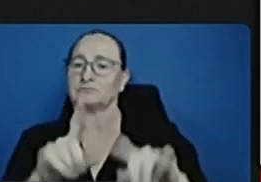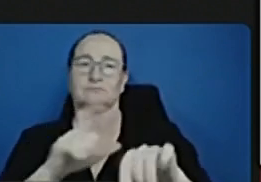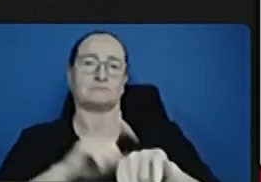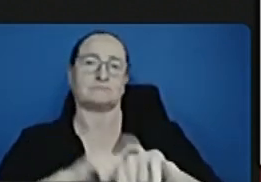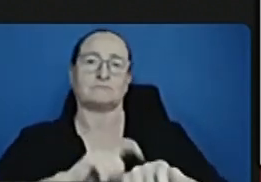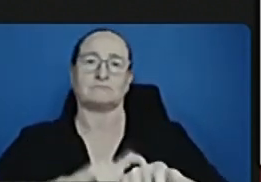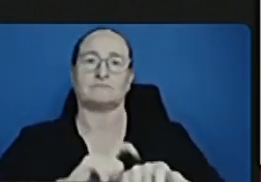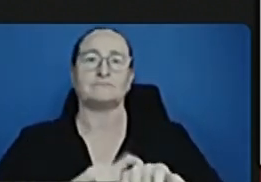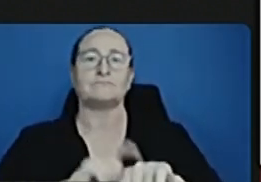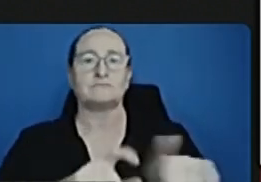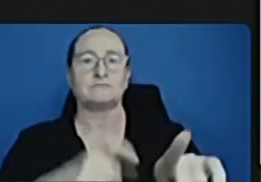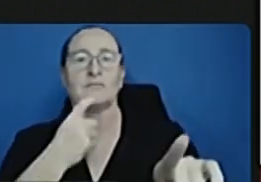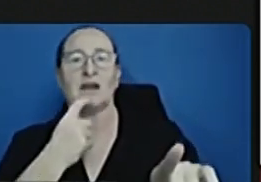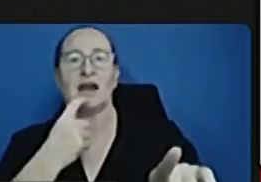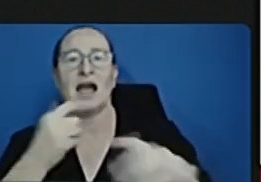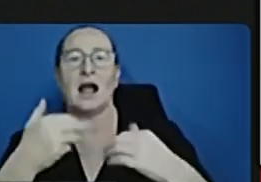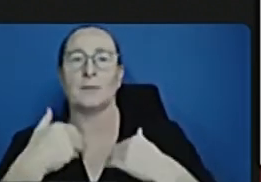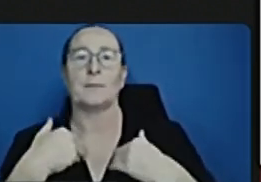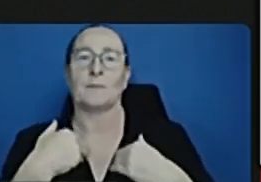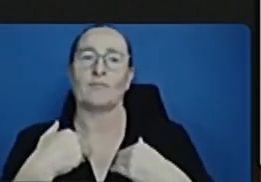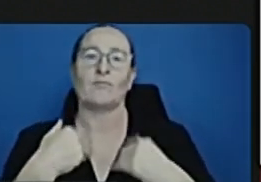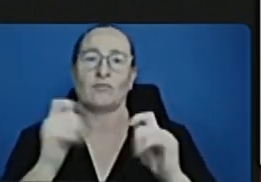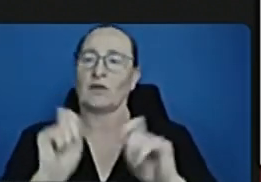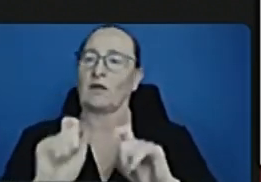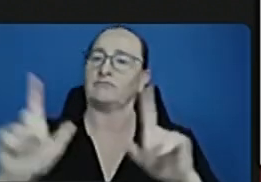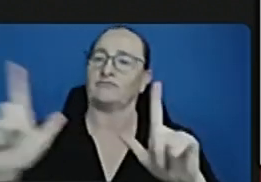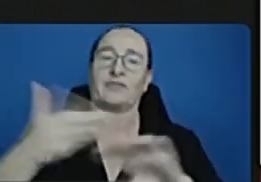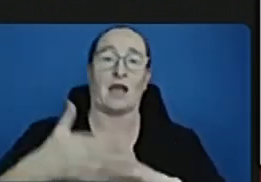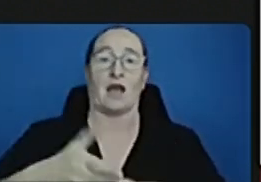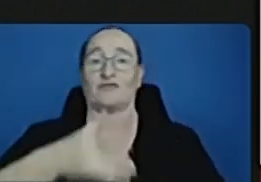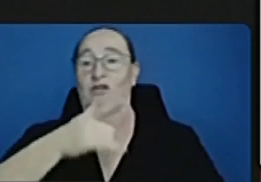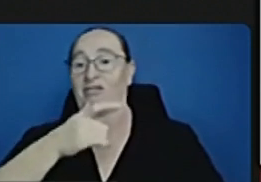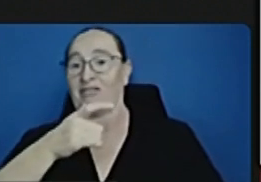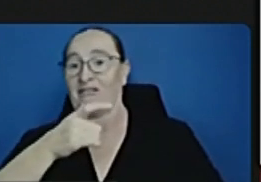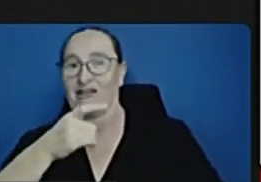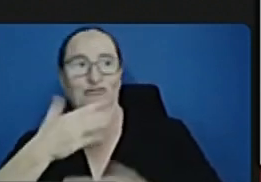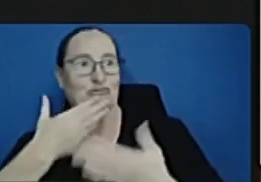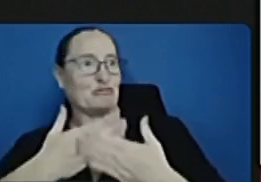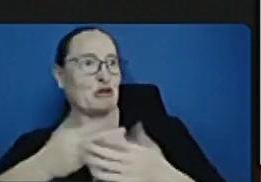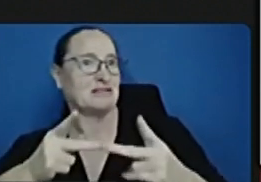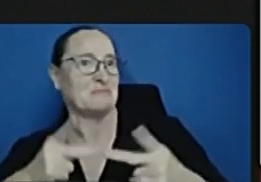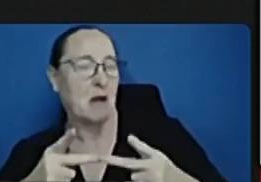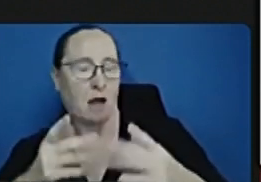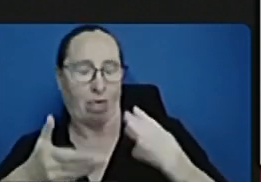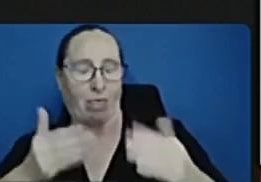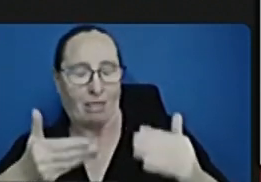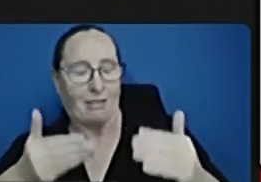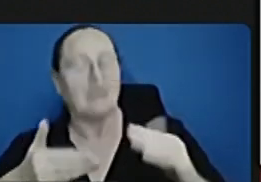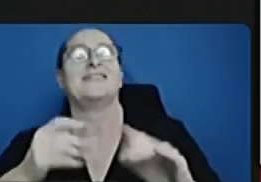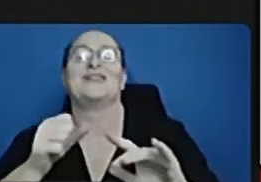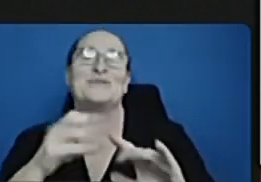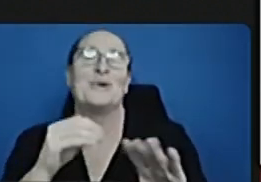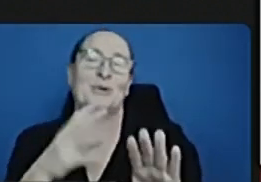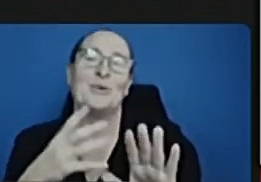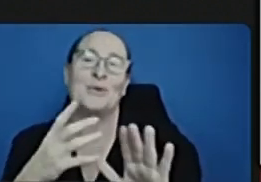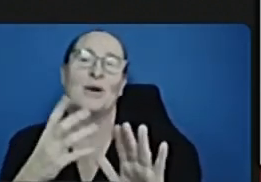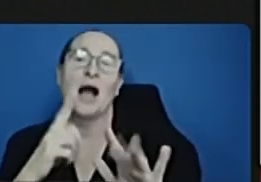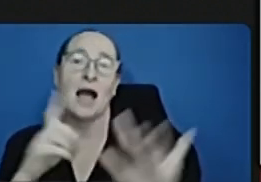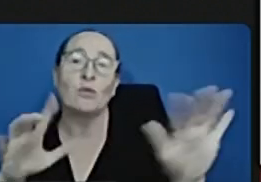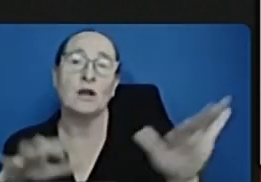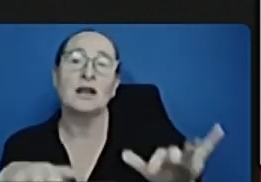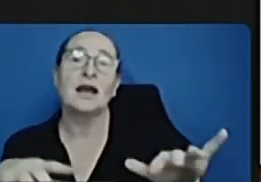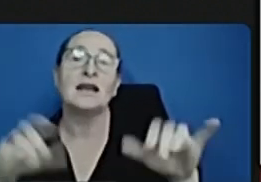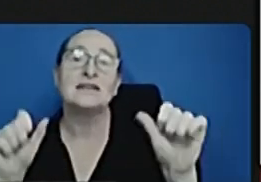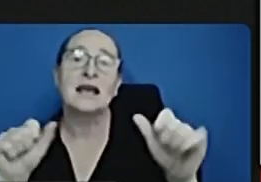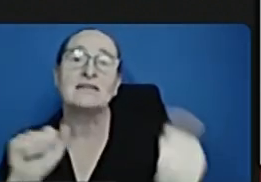would say, I've got the afternoon after lunch great spot, right? So I will take this approach